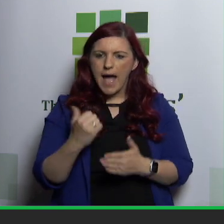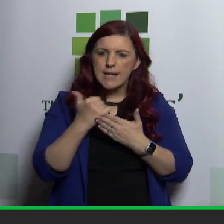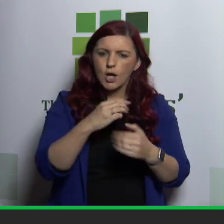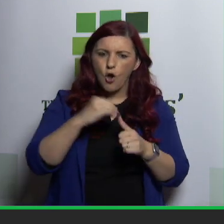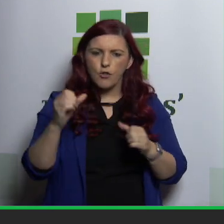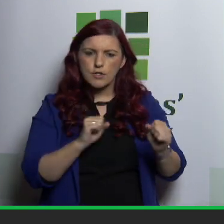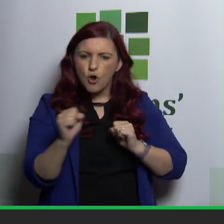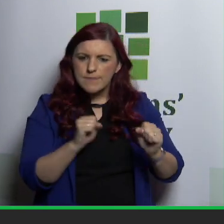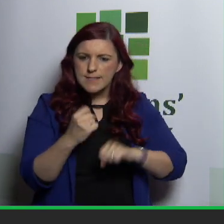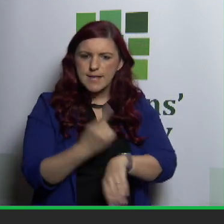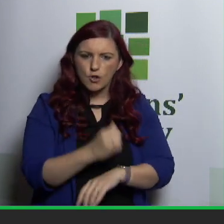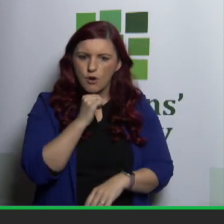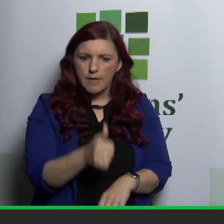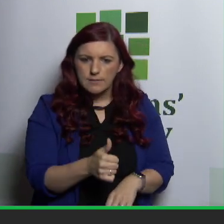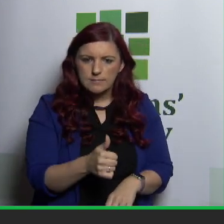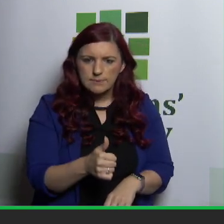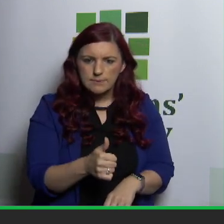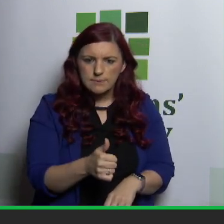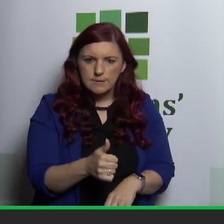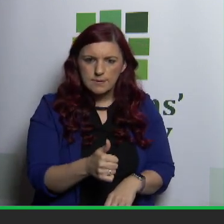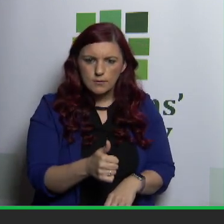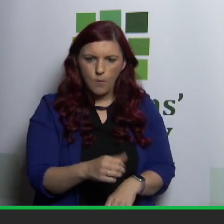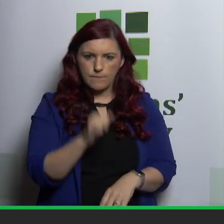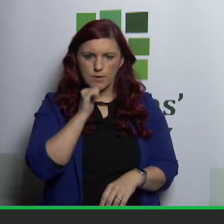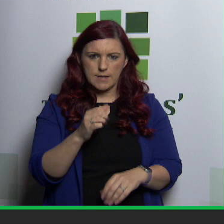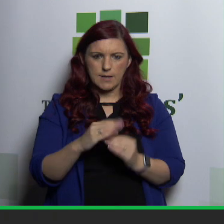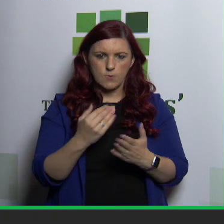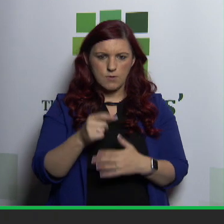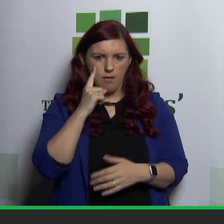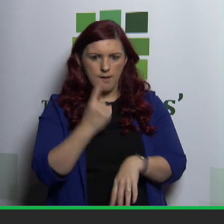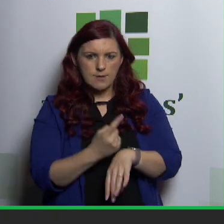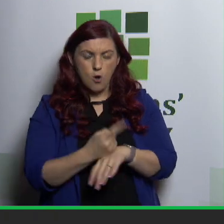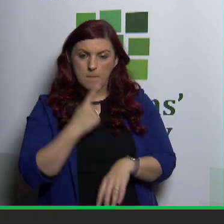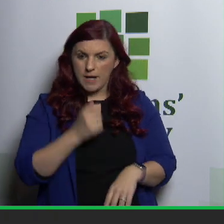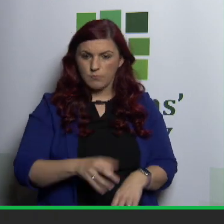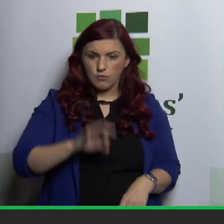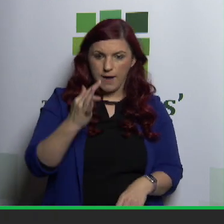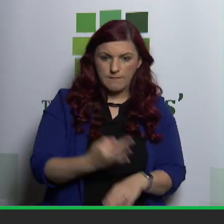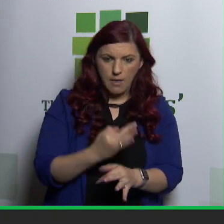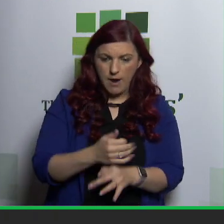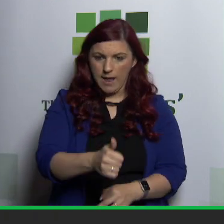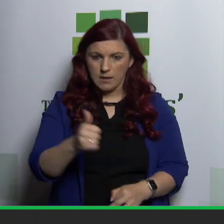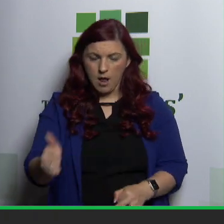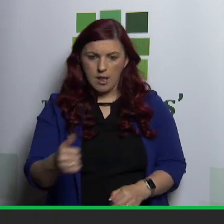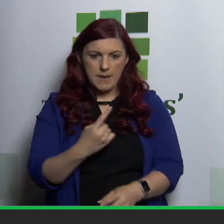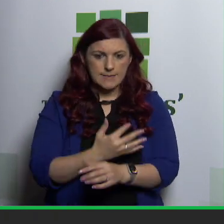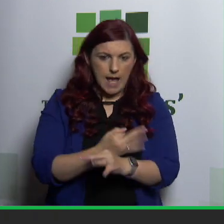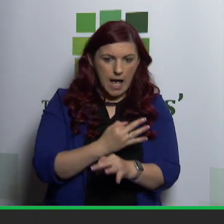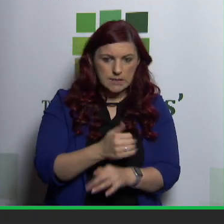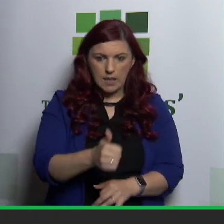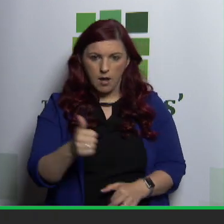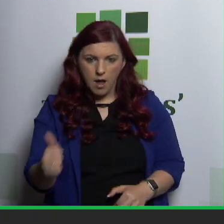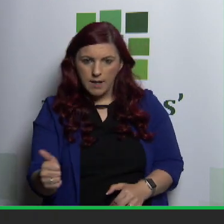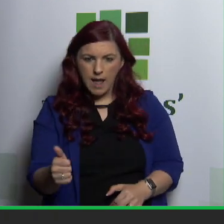The first thing that they put in for infrastructure was a pub. My granddad's an alcoholic and my dad's an alcoholic, and they do